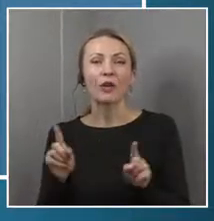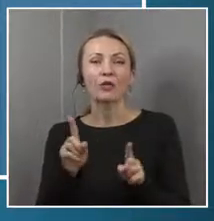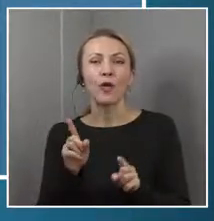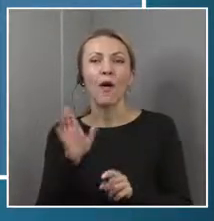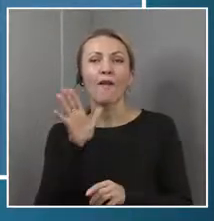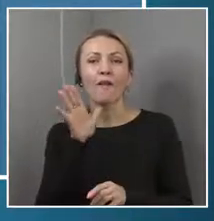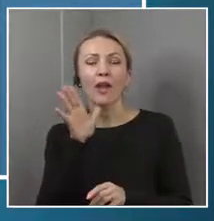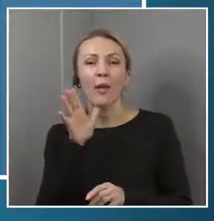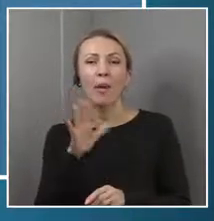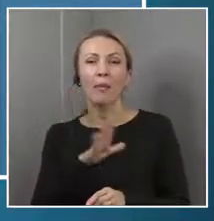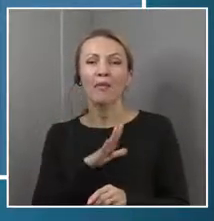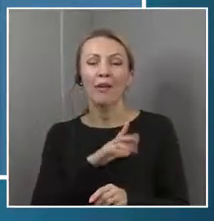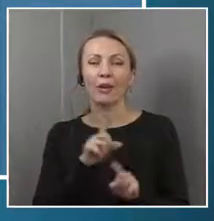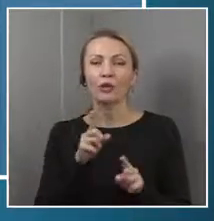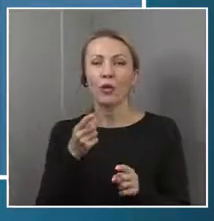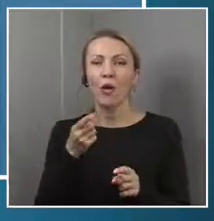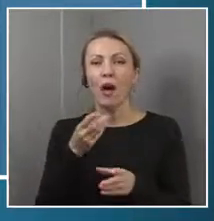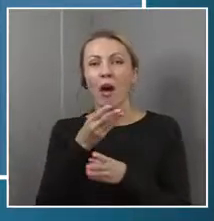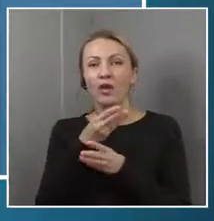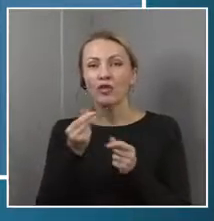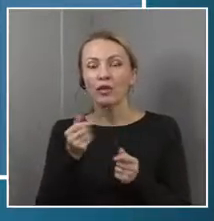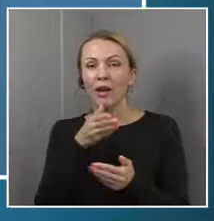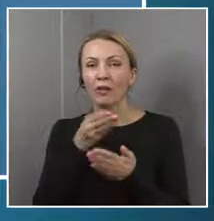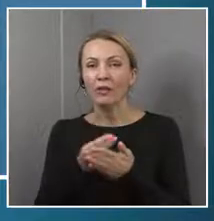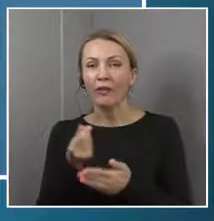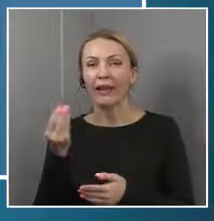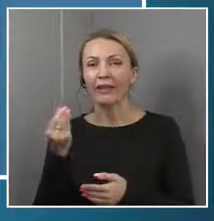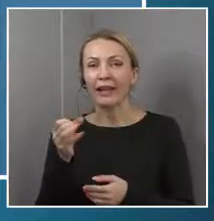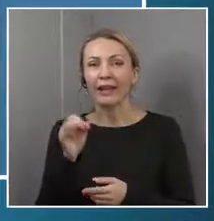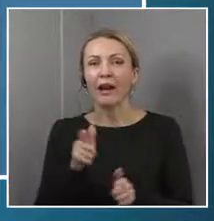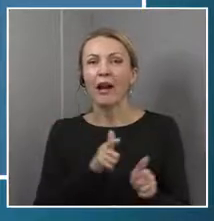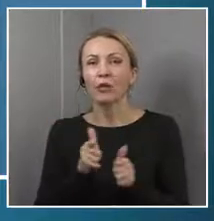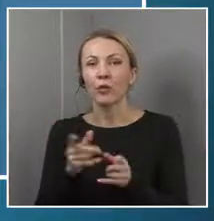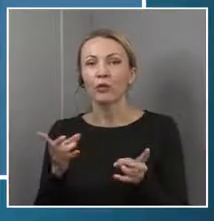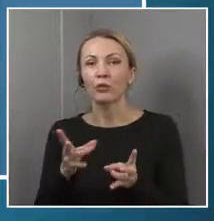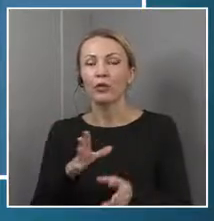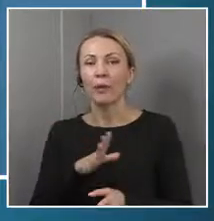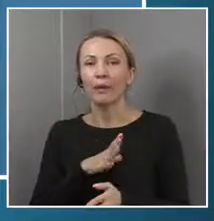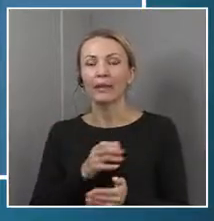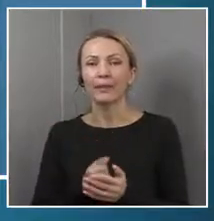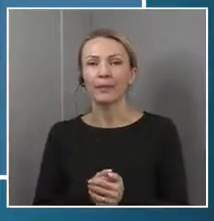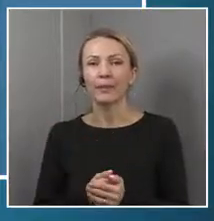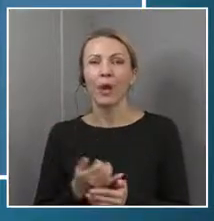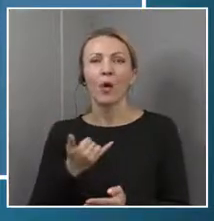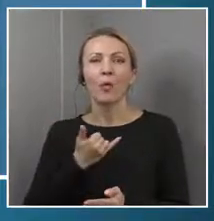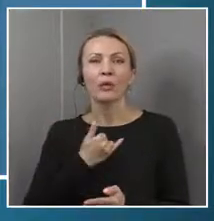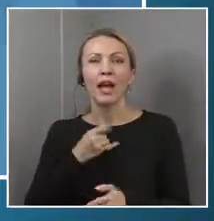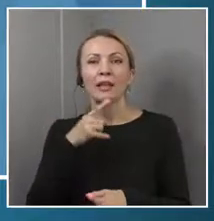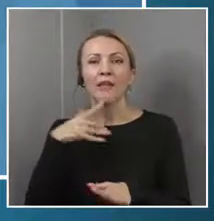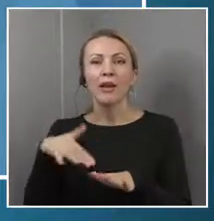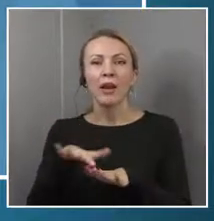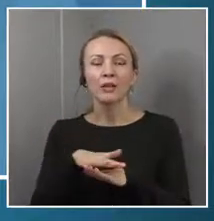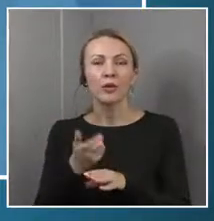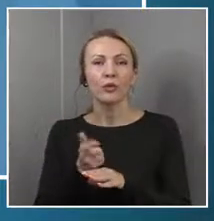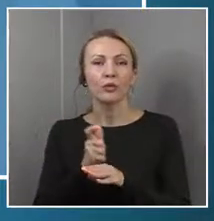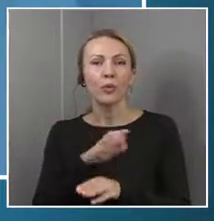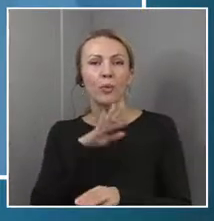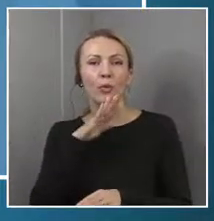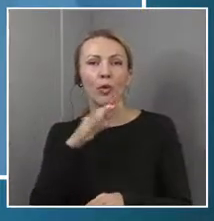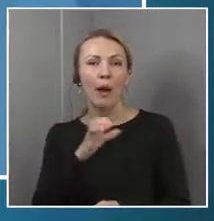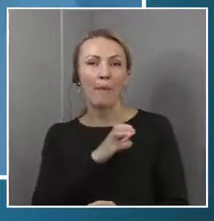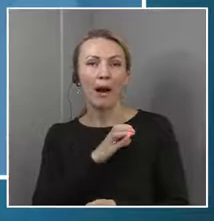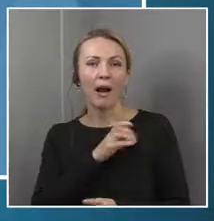collector. Because a collector is a person who sometimes loses money, and he is okay with that. In Russia, there are quite a